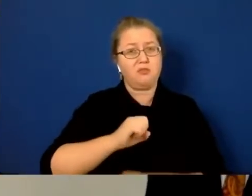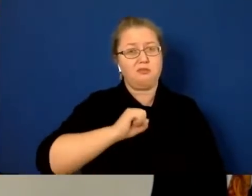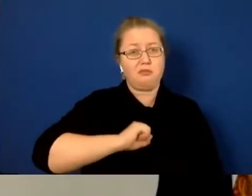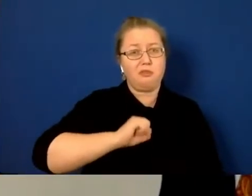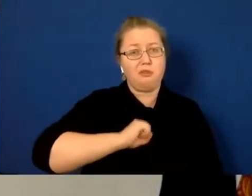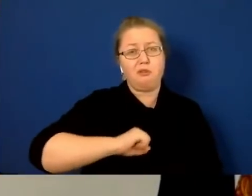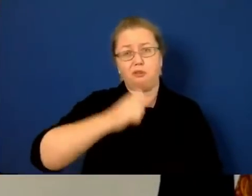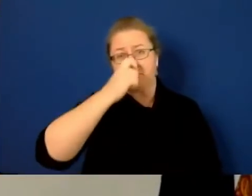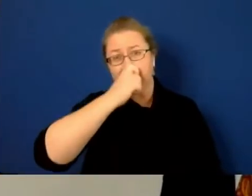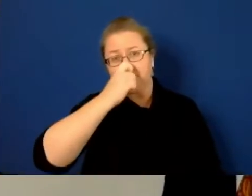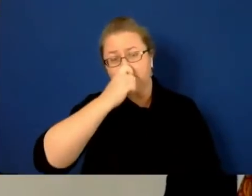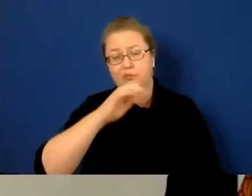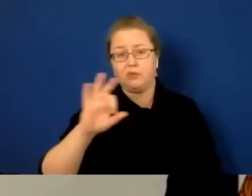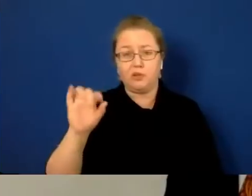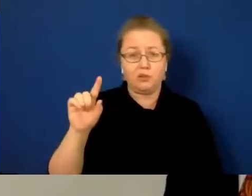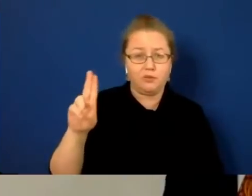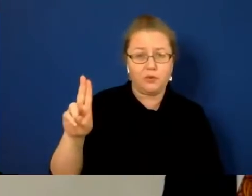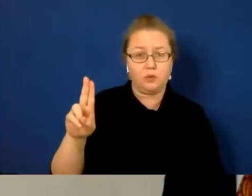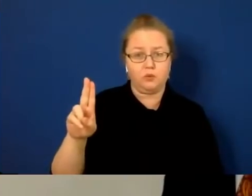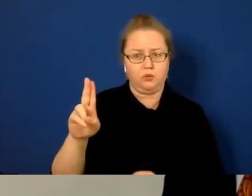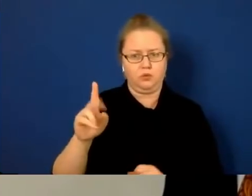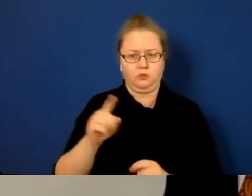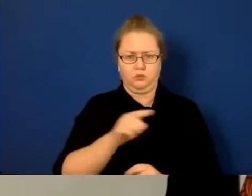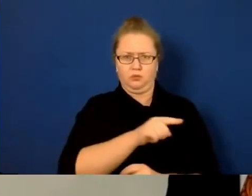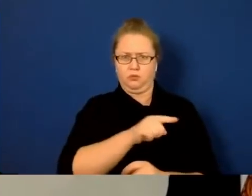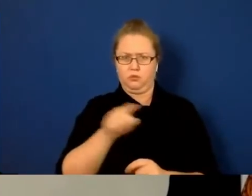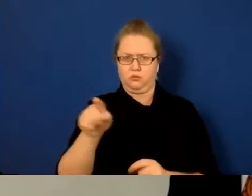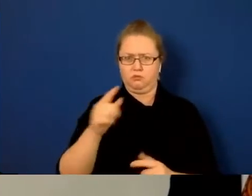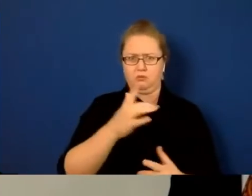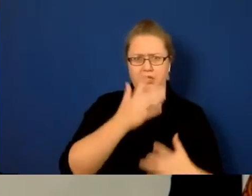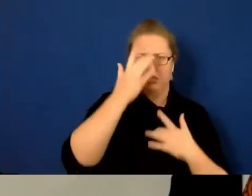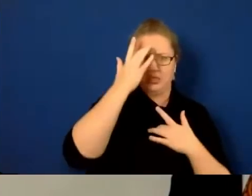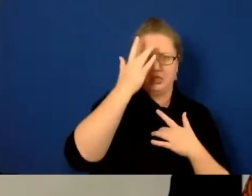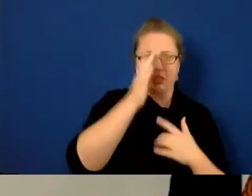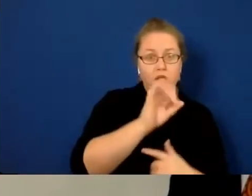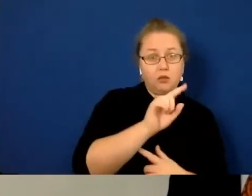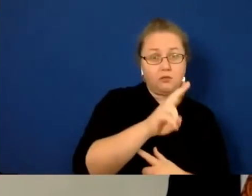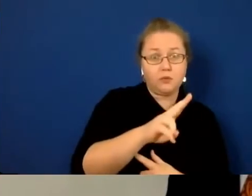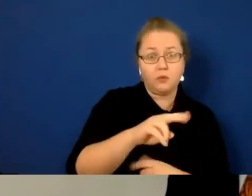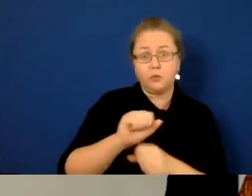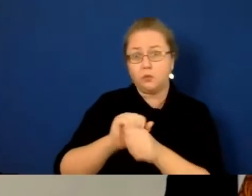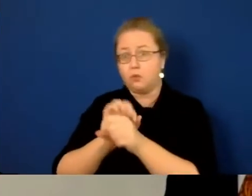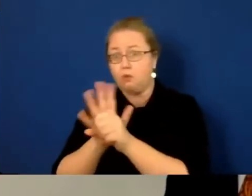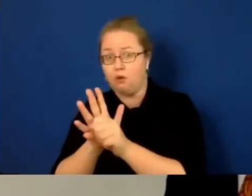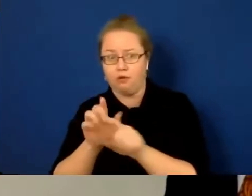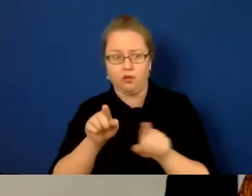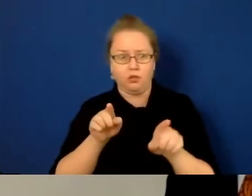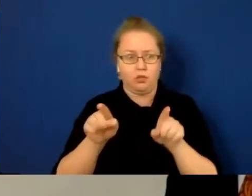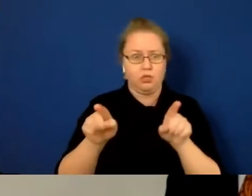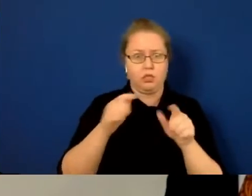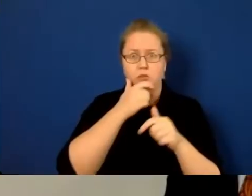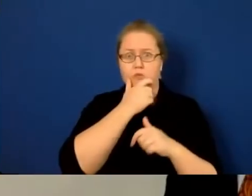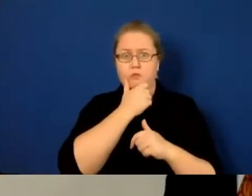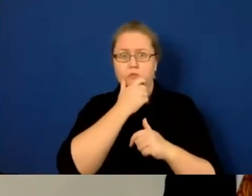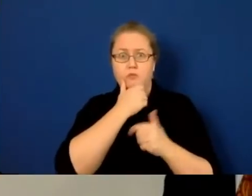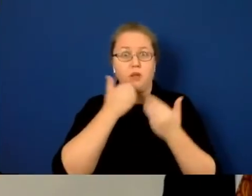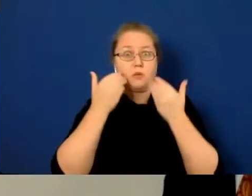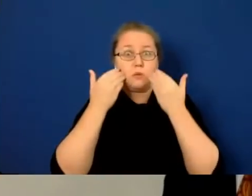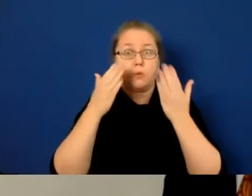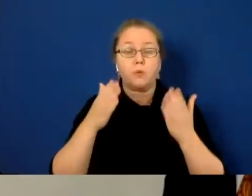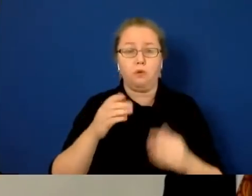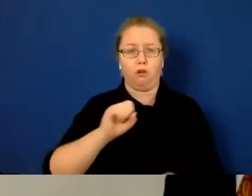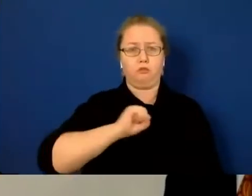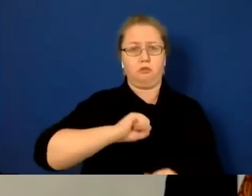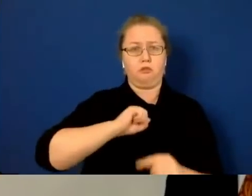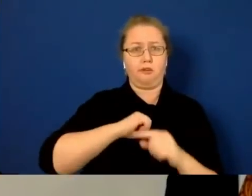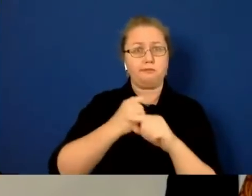died this week in Fraser Health. It was a small event in a home where people inadvertently brought the virus in, and